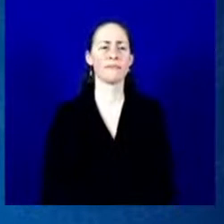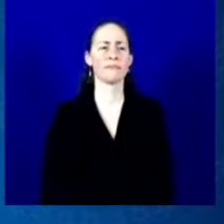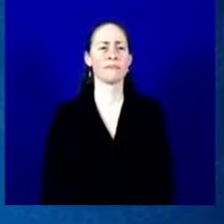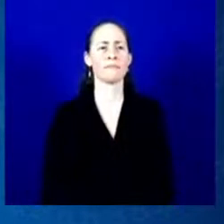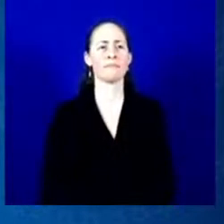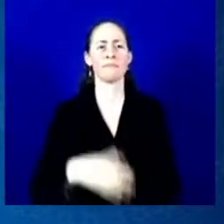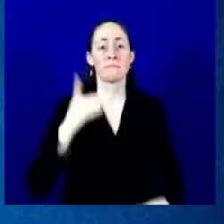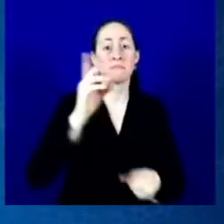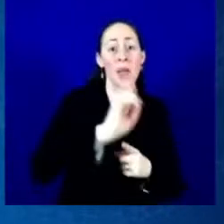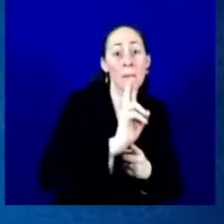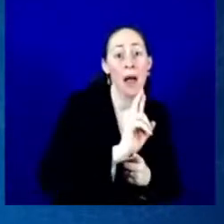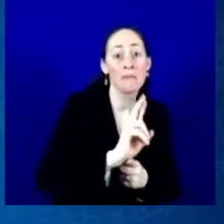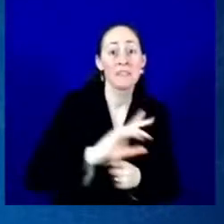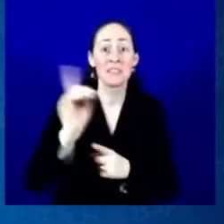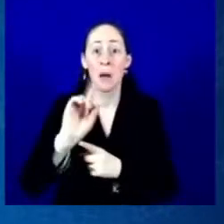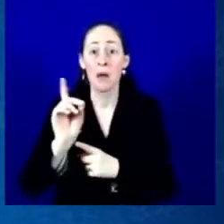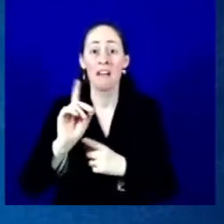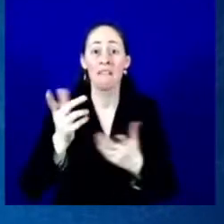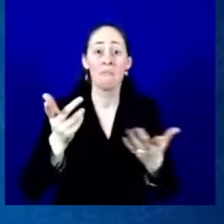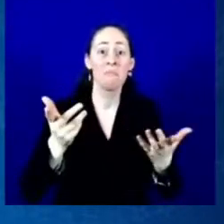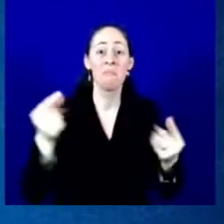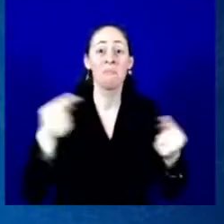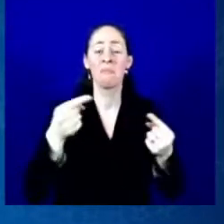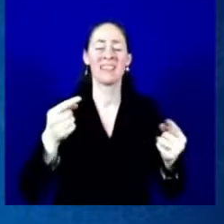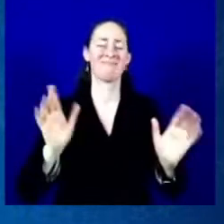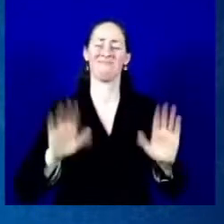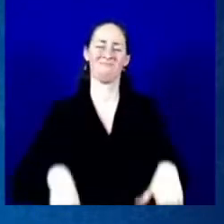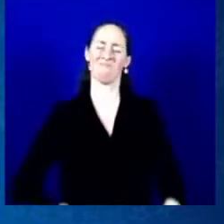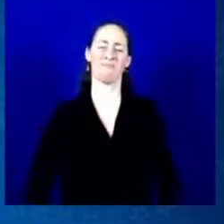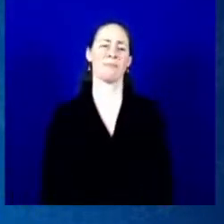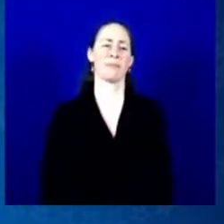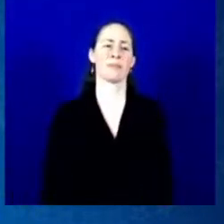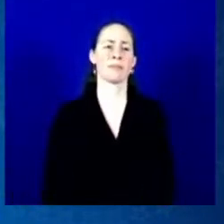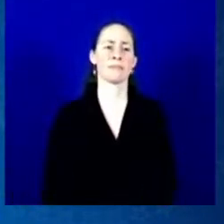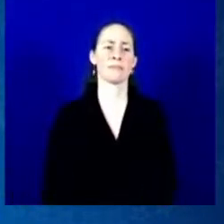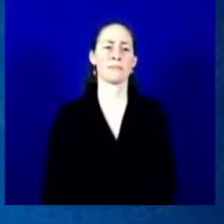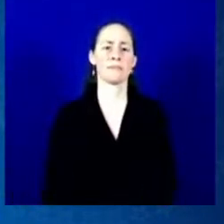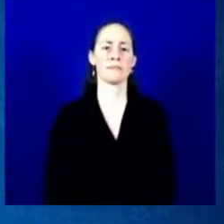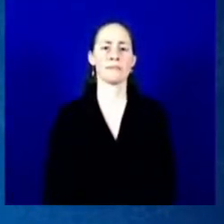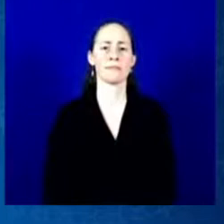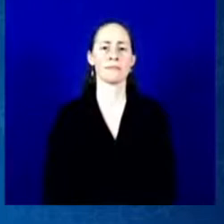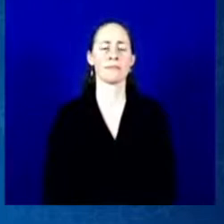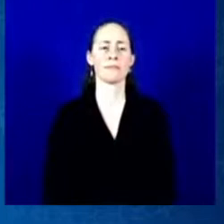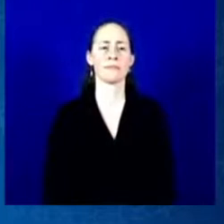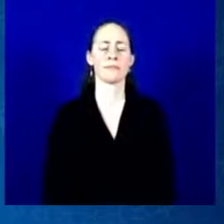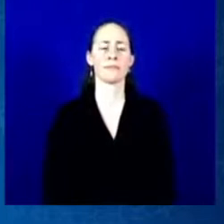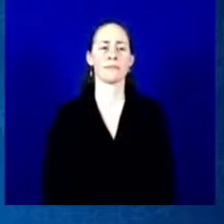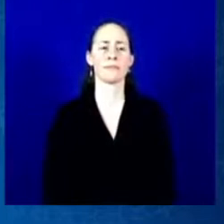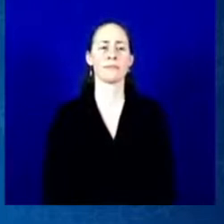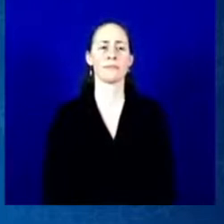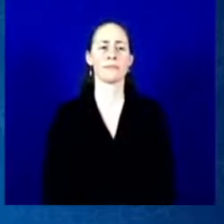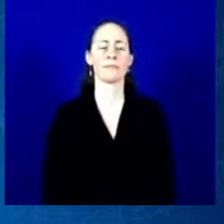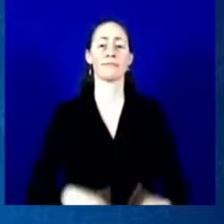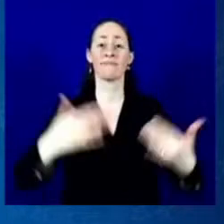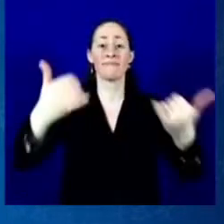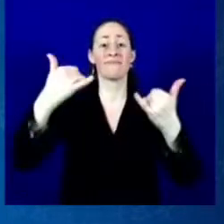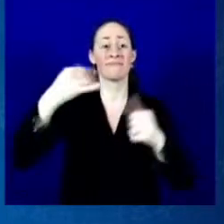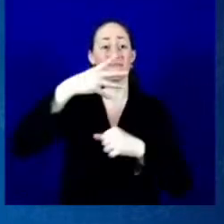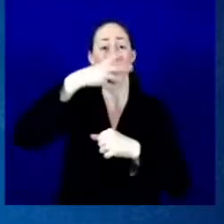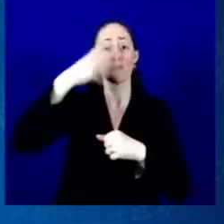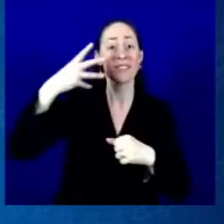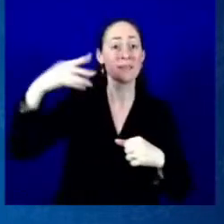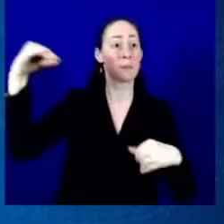can do. Immigration has always been essential to America. Let's end our exhausting war over